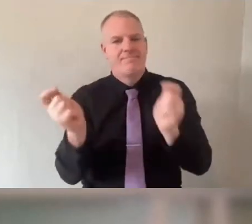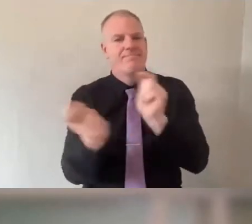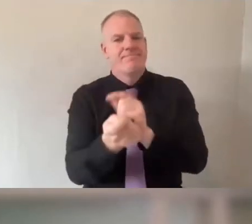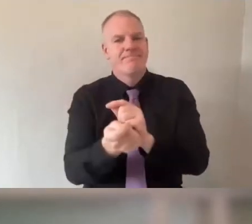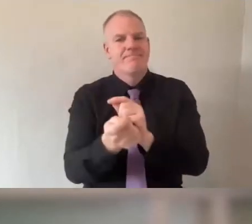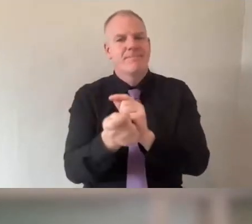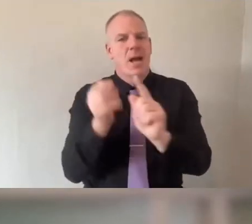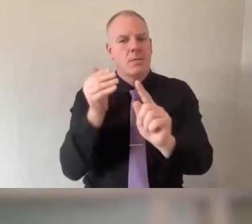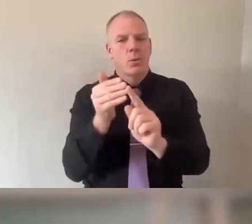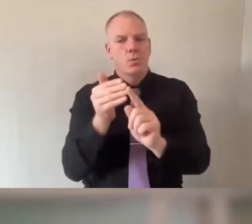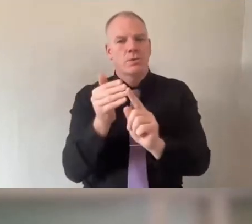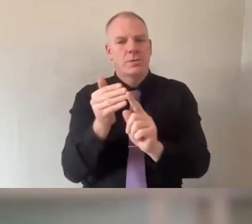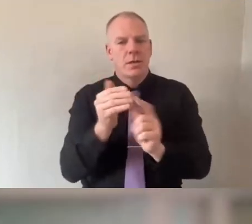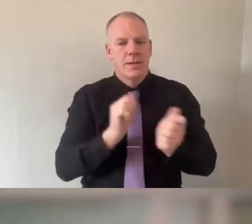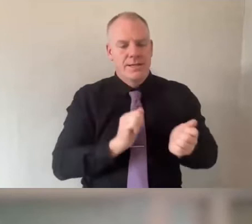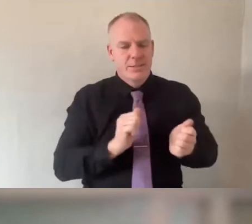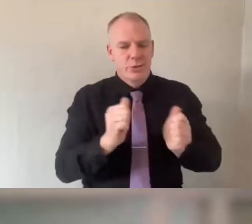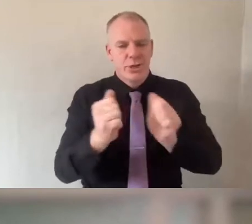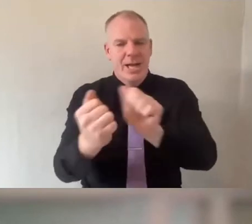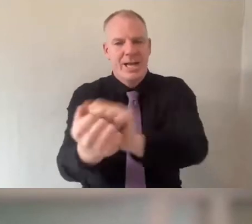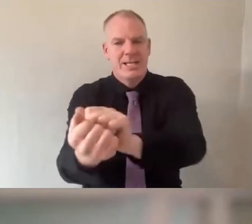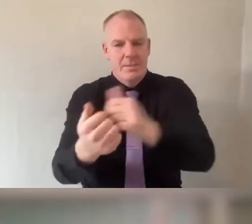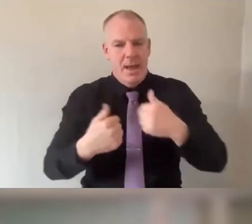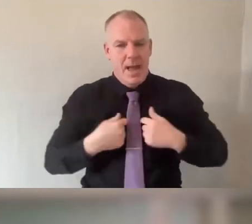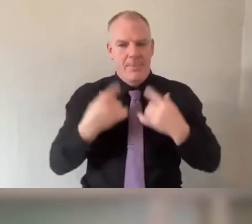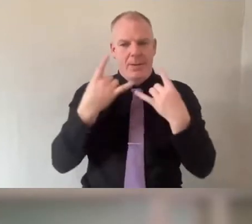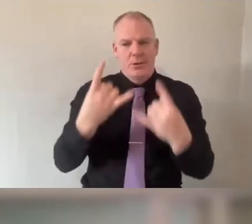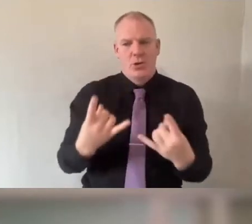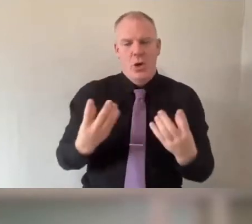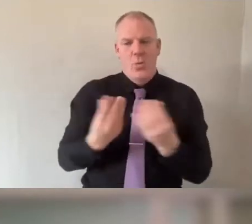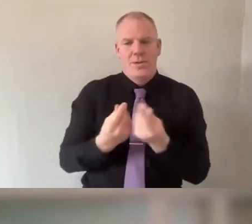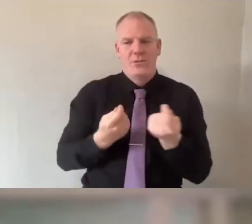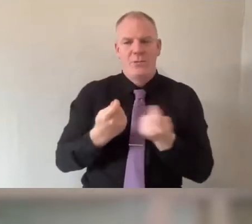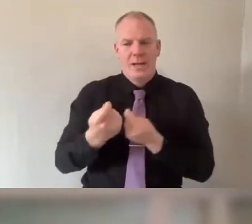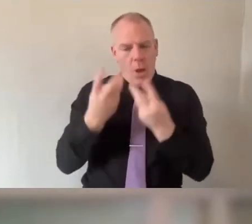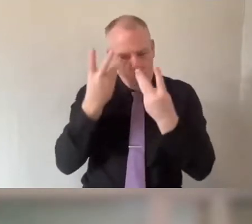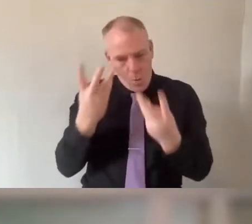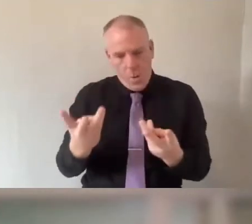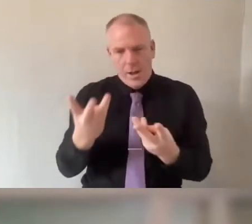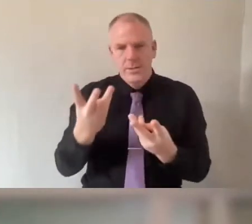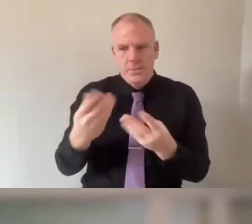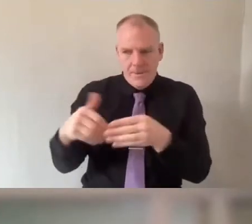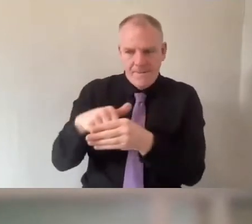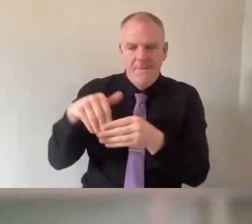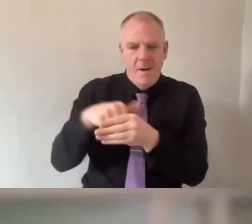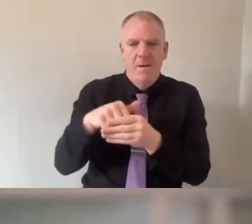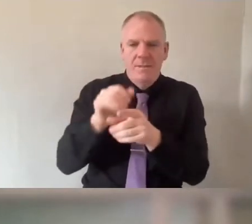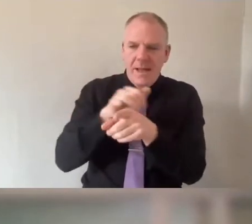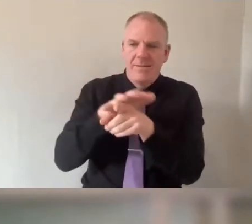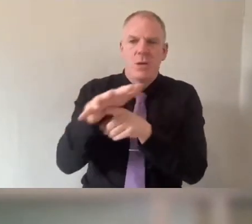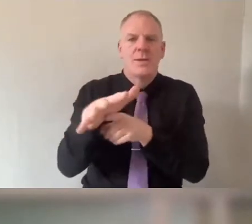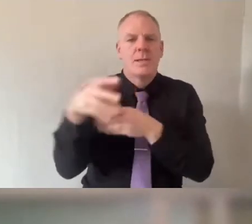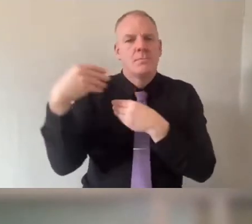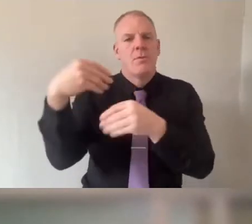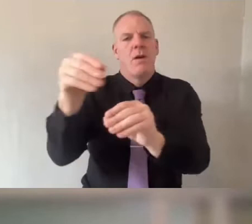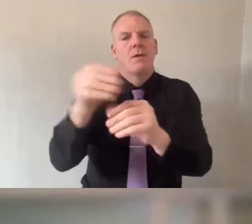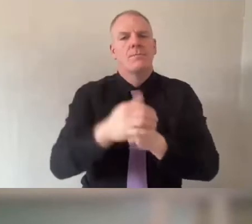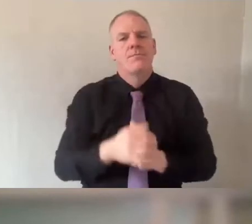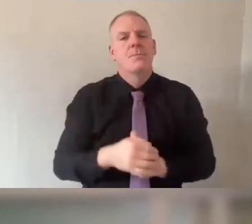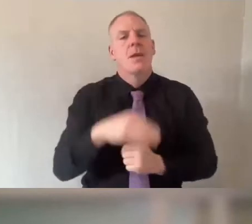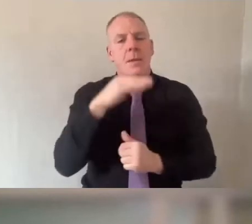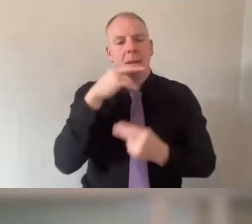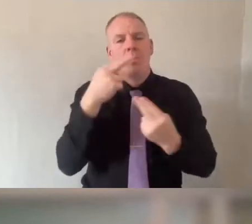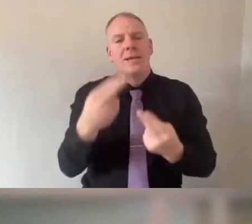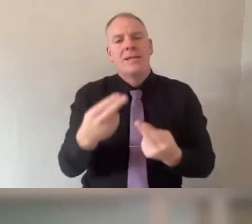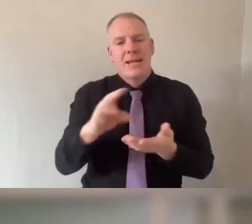approach, but it is something that I, as a chair of a regulator, am keen for us to play our part in and to move it forward. And that requires resource.